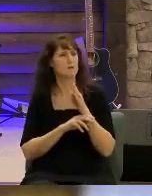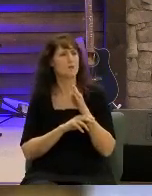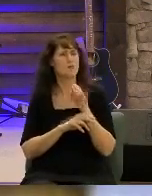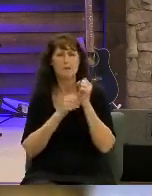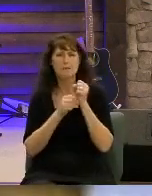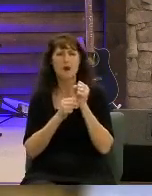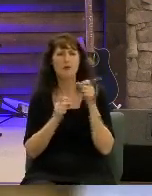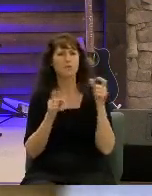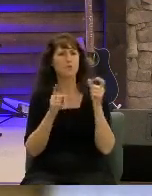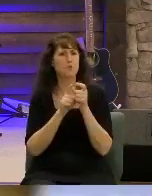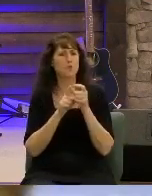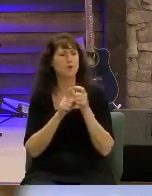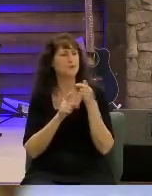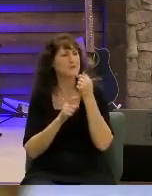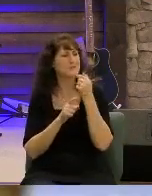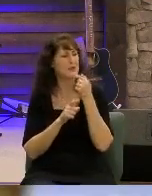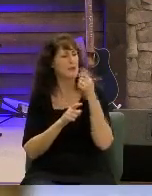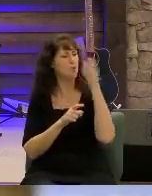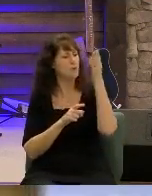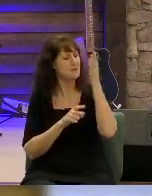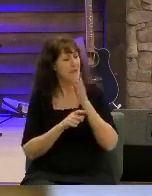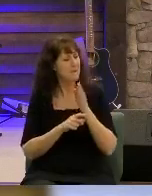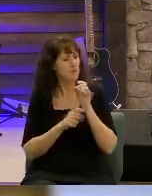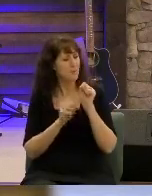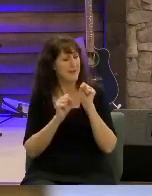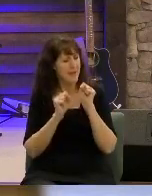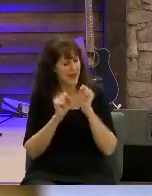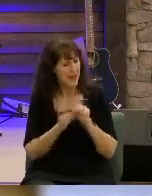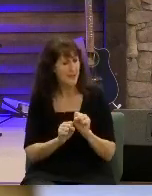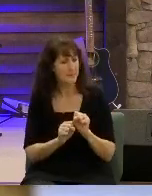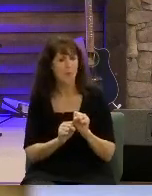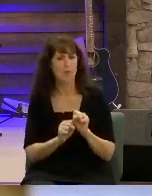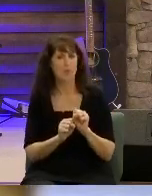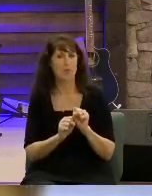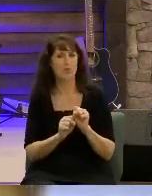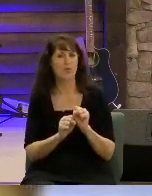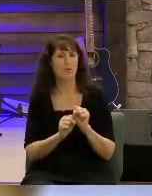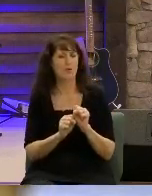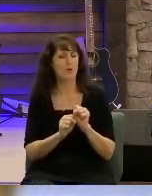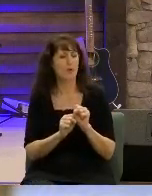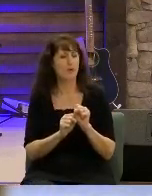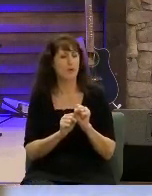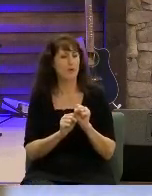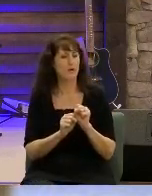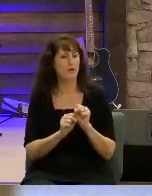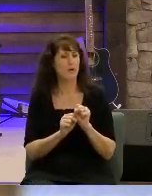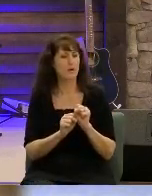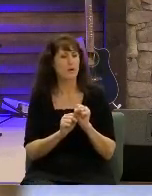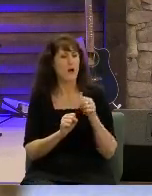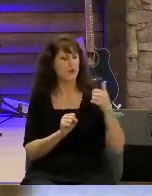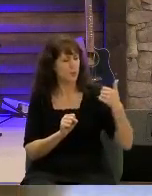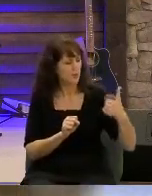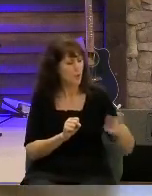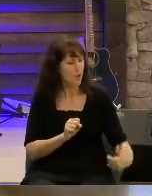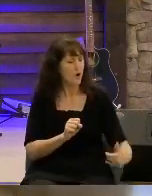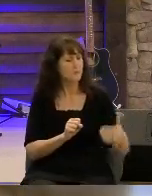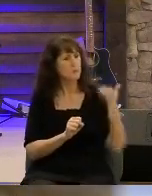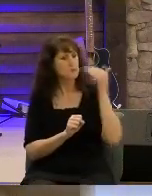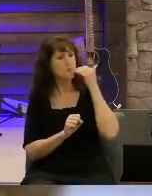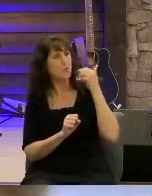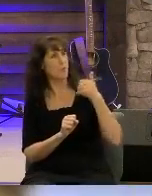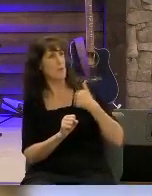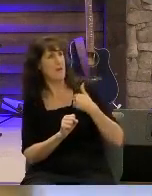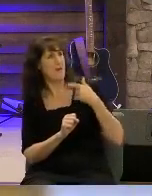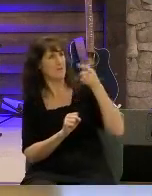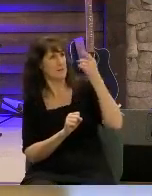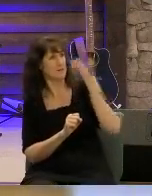we'll never be able, even on that right side of the cross, mm-hmm. to know what we have in God mm-hmm. until we